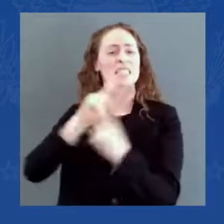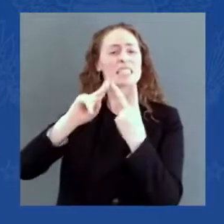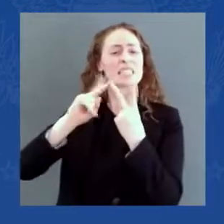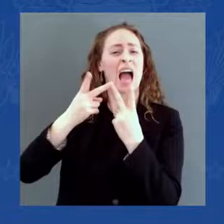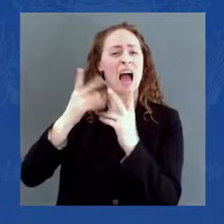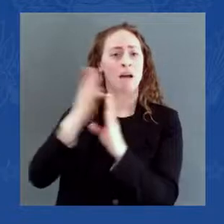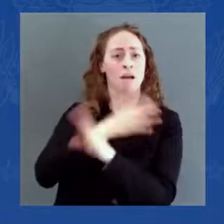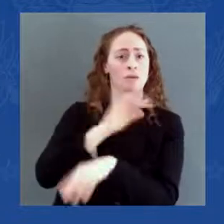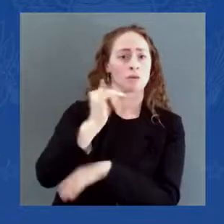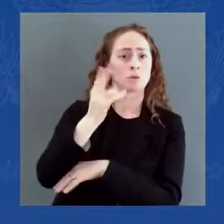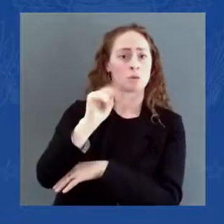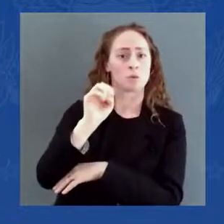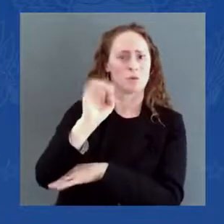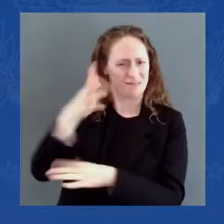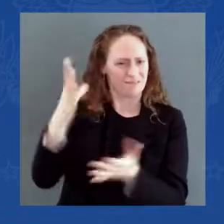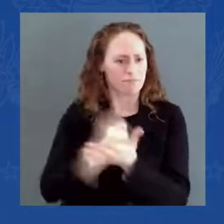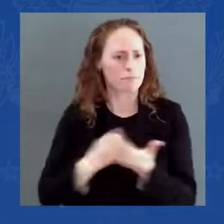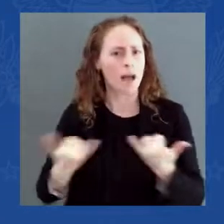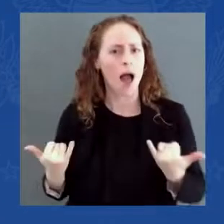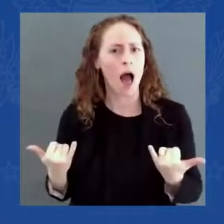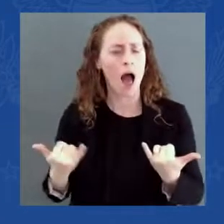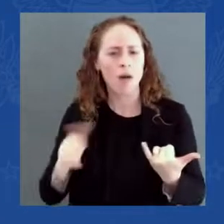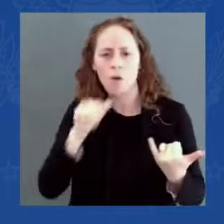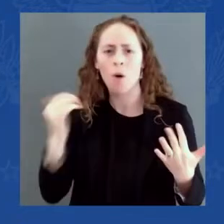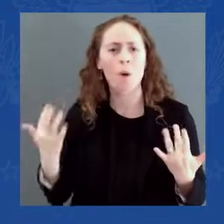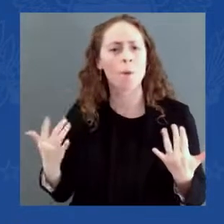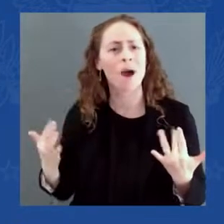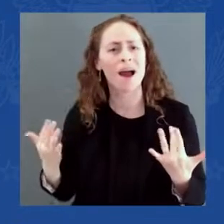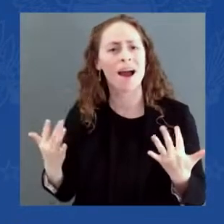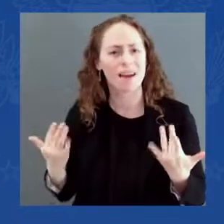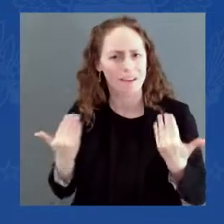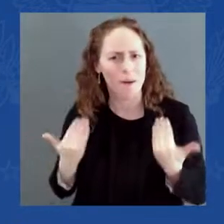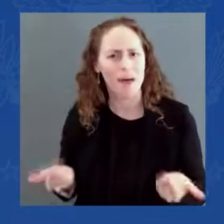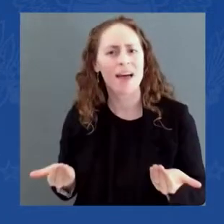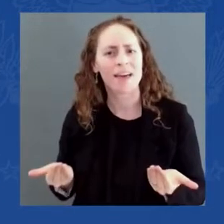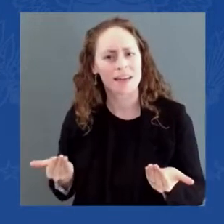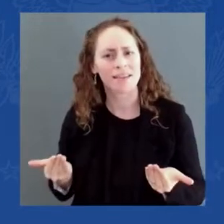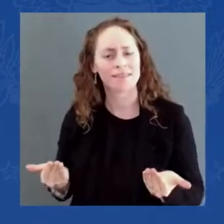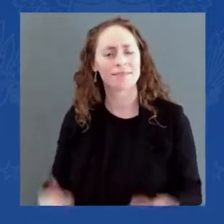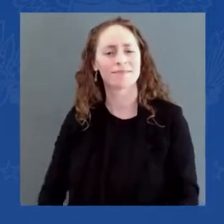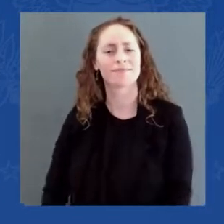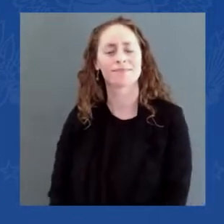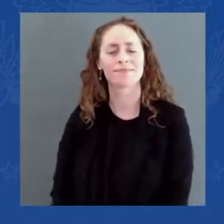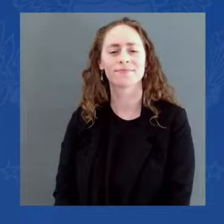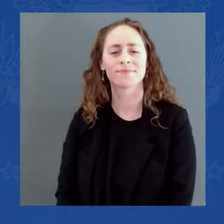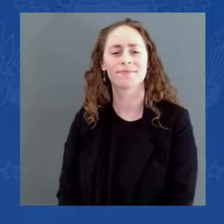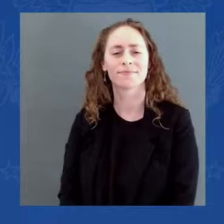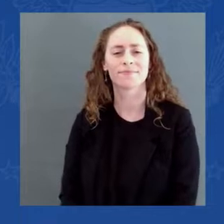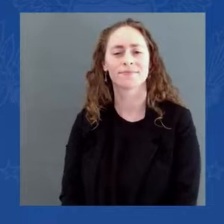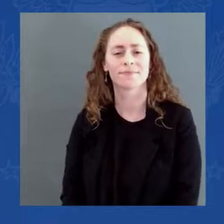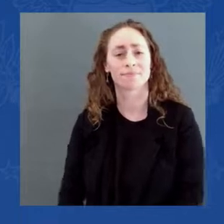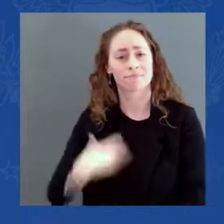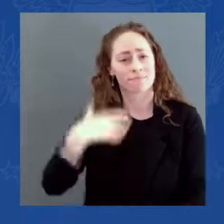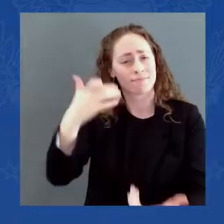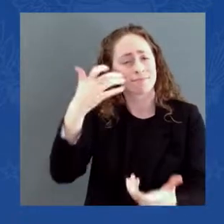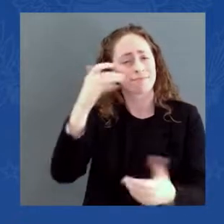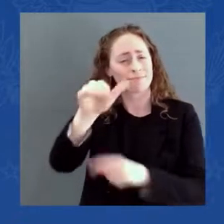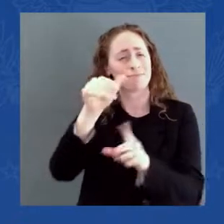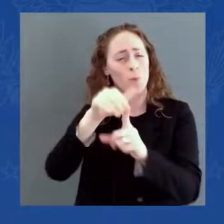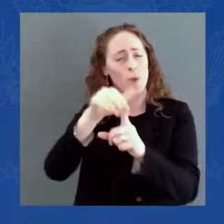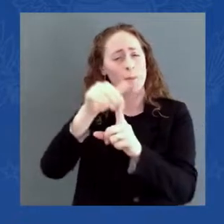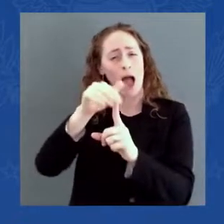it now. Booster shots continue to be free. We've already made available 80,000